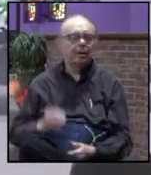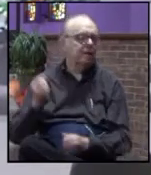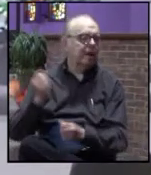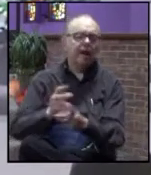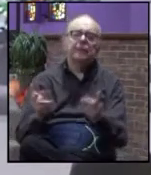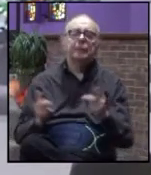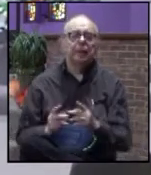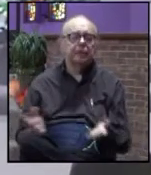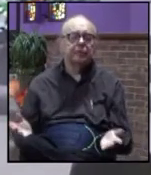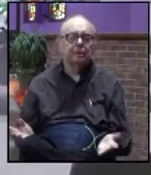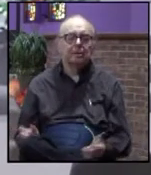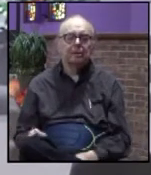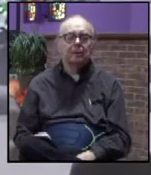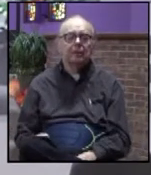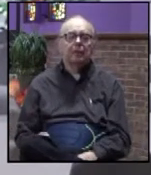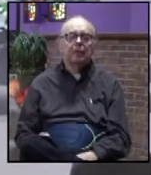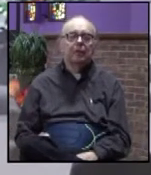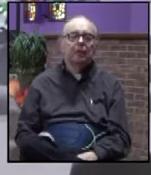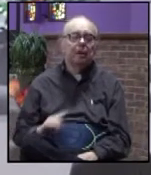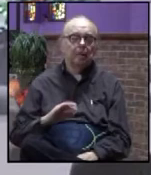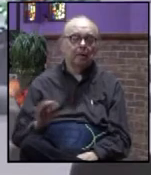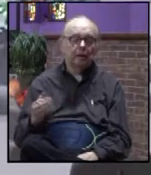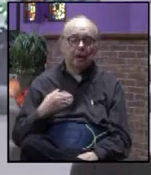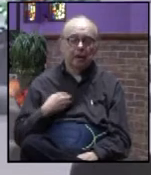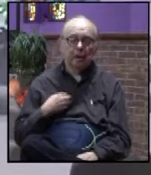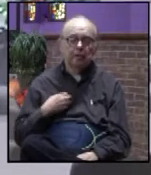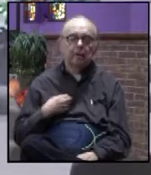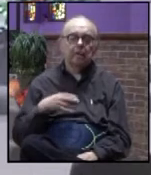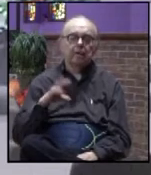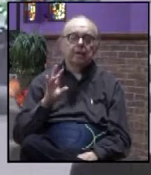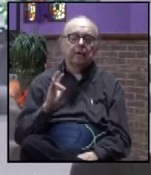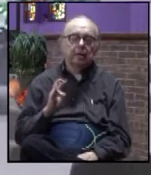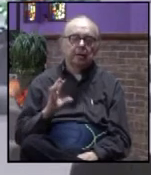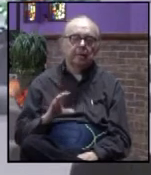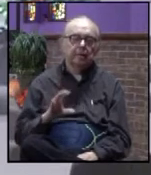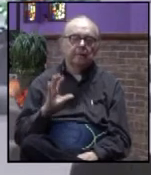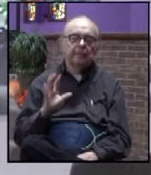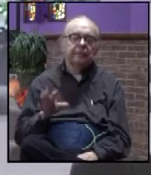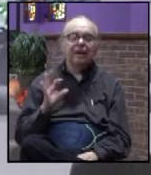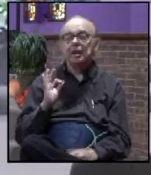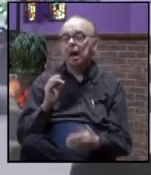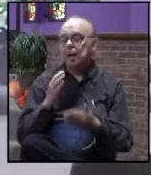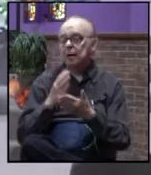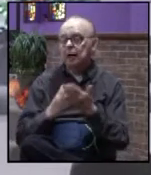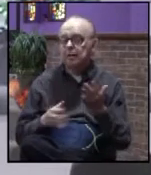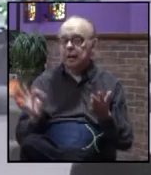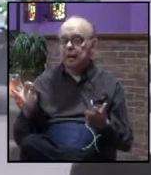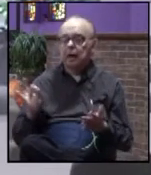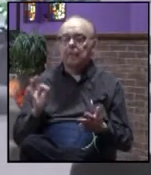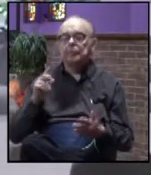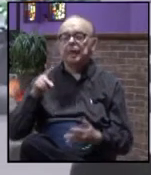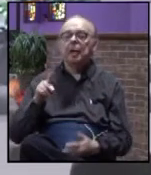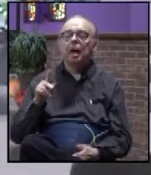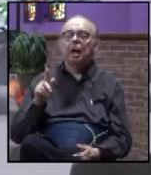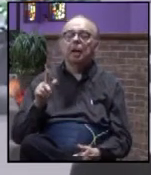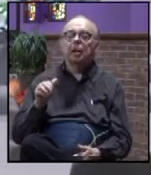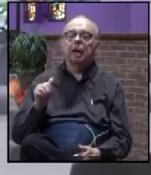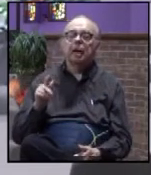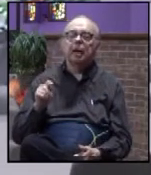everywhere. And all you would have is 759 pieces of plastic.